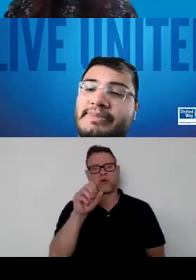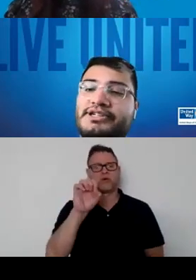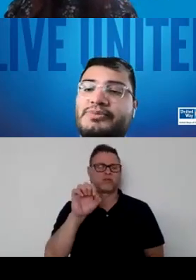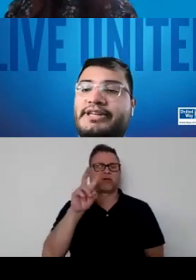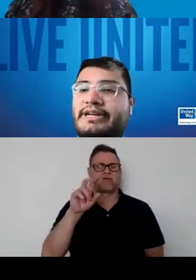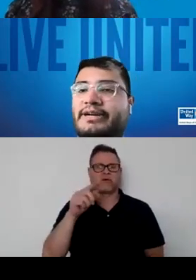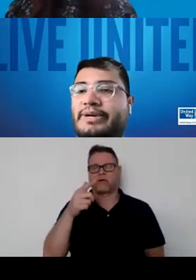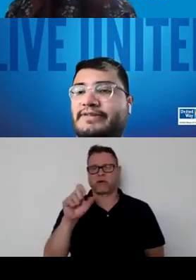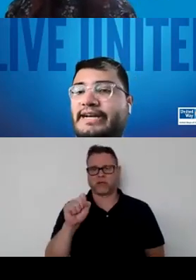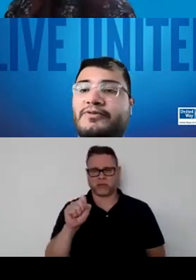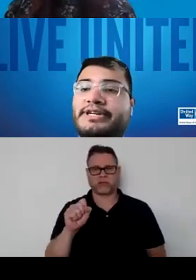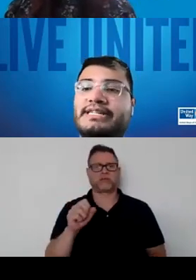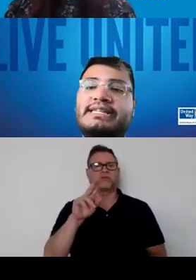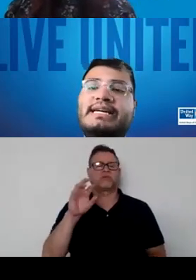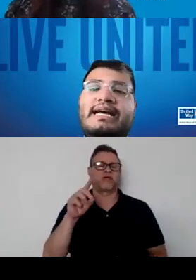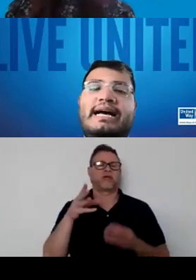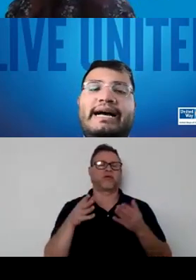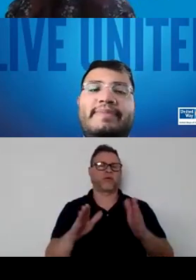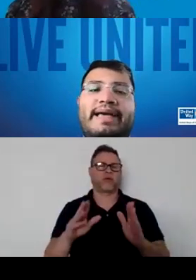Policy Manager with United Ways of California.